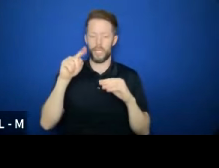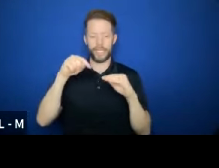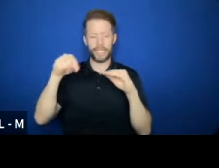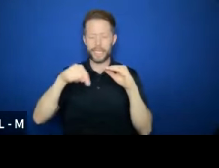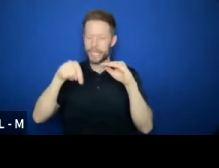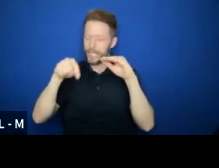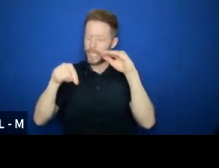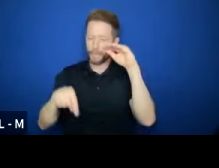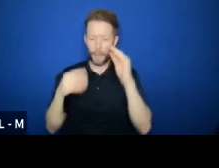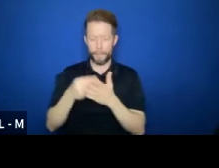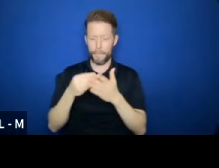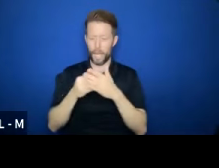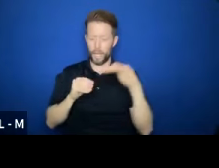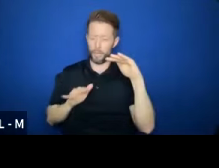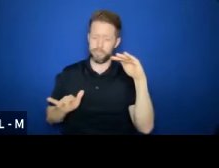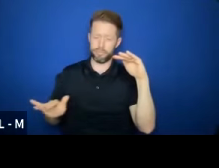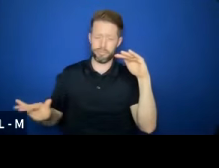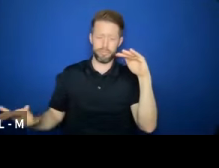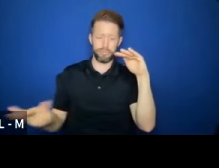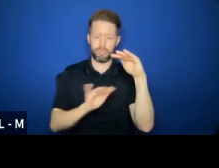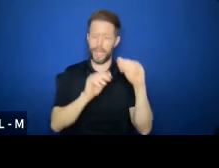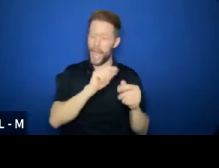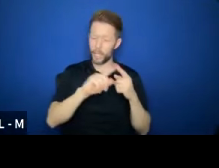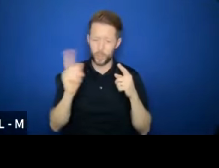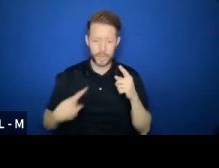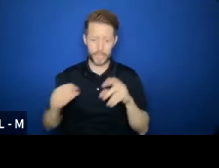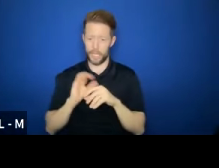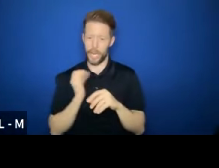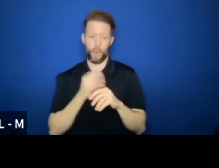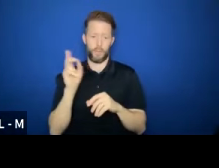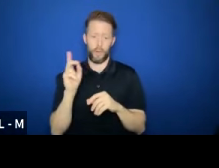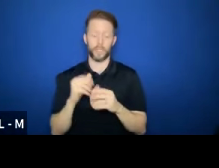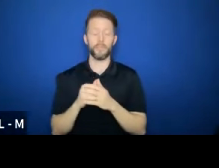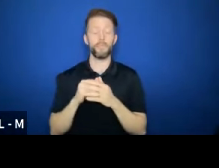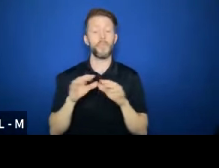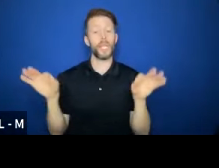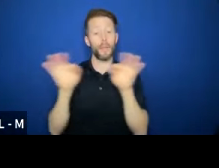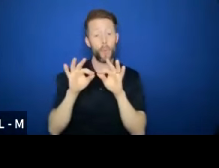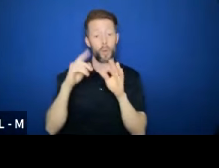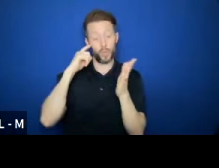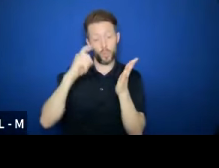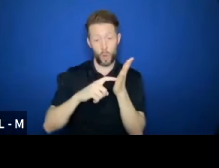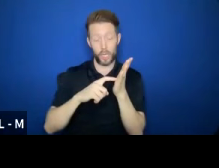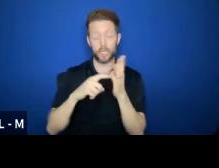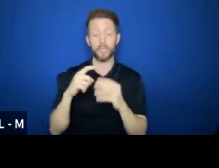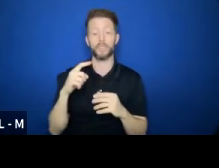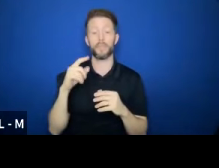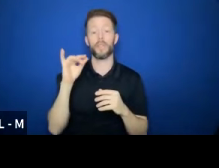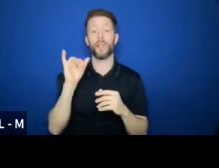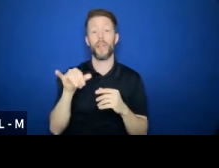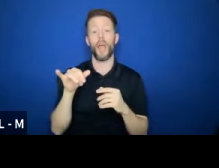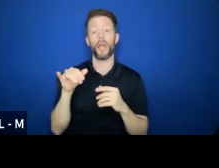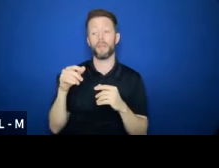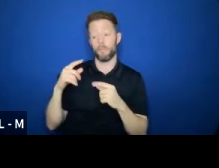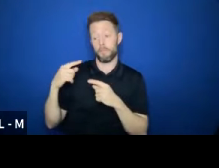penetration of money into all the facets of our democracy. I think it's important to note, and this is the next slide, that there have been chances kind of